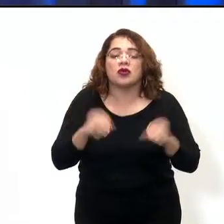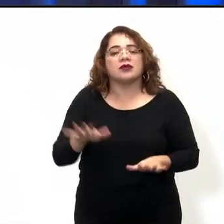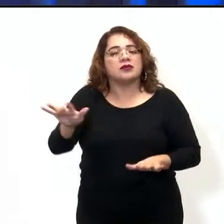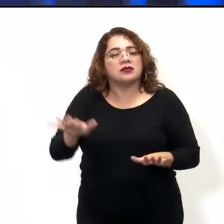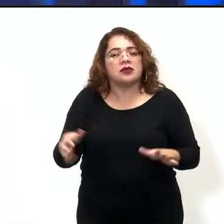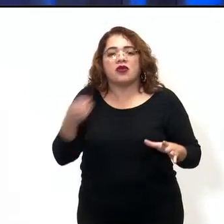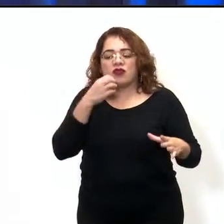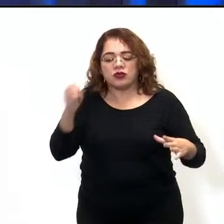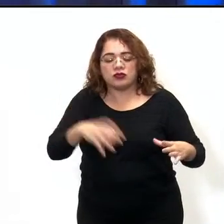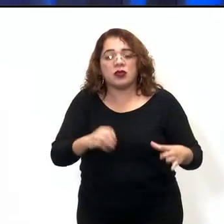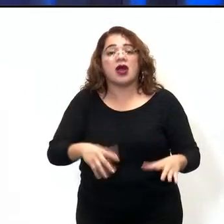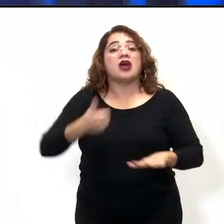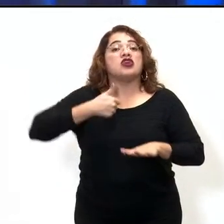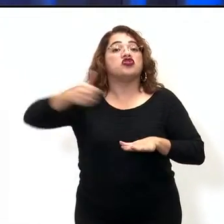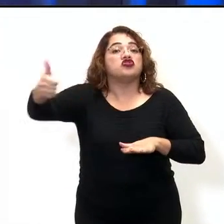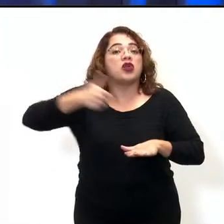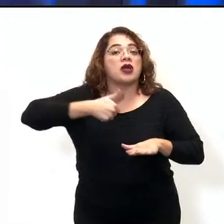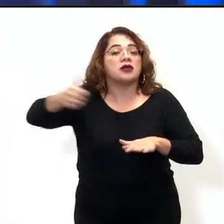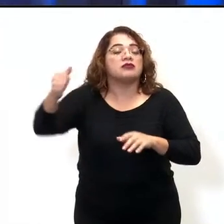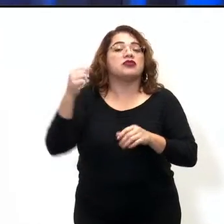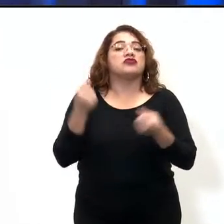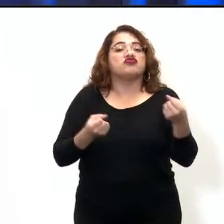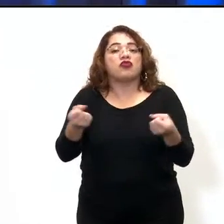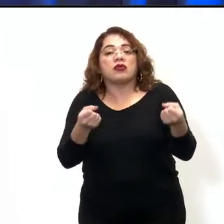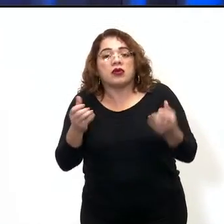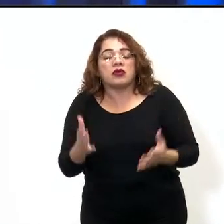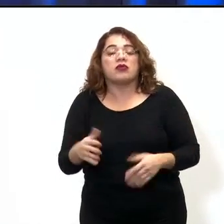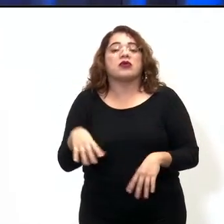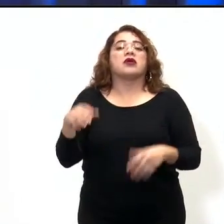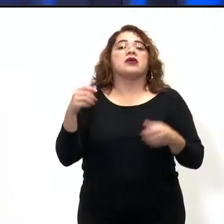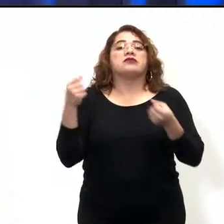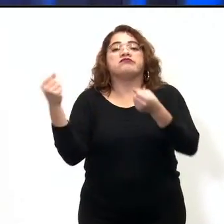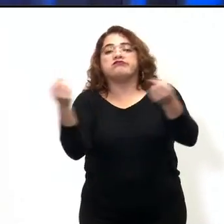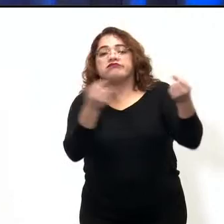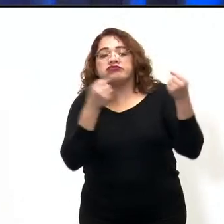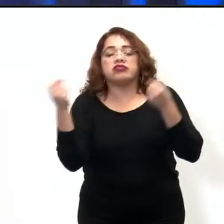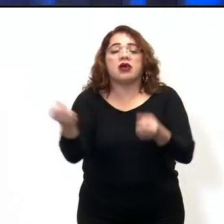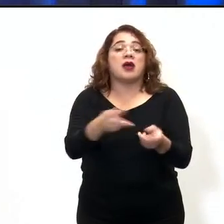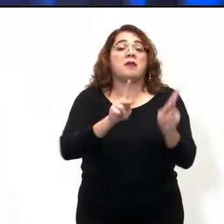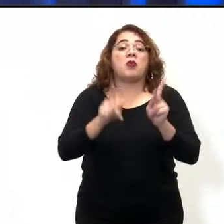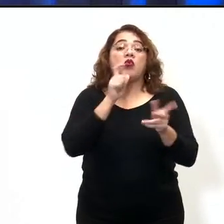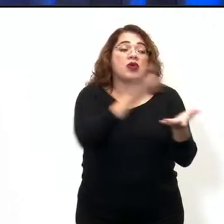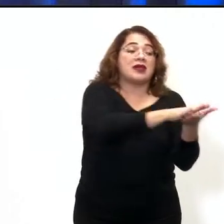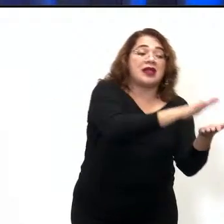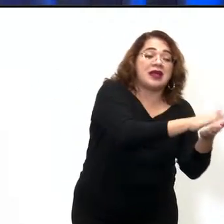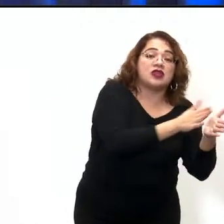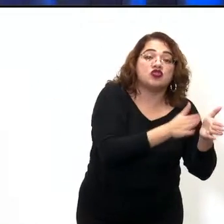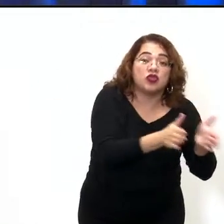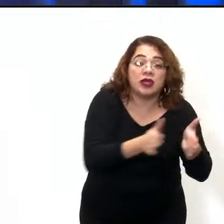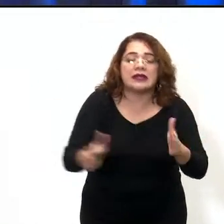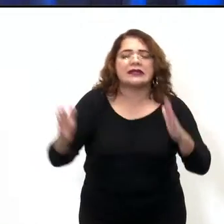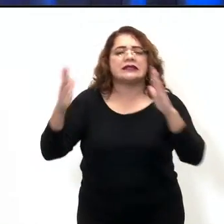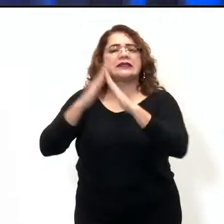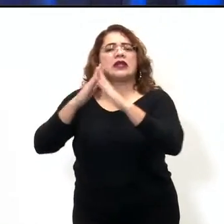transit operators, it includes folks that are cleaning our streets, many of our city workers as